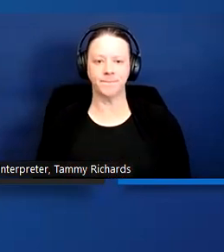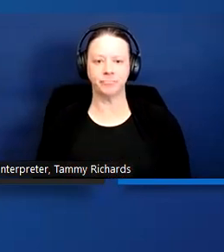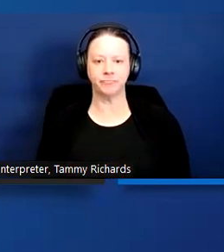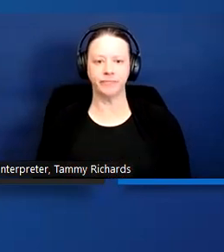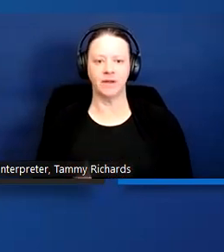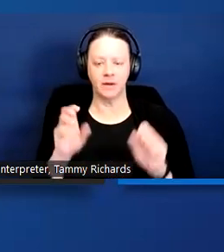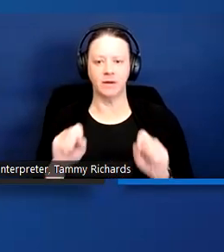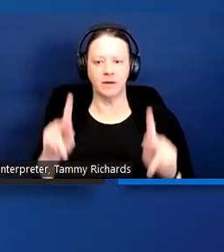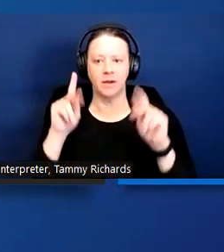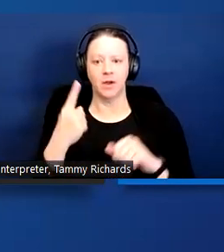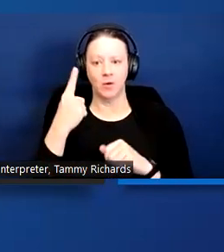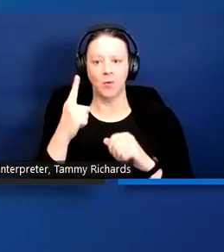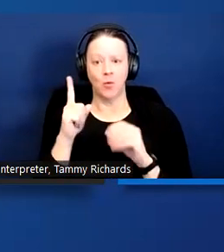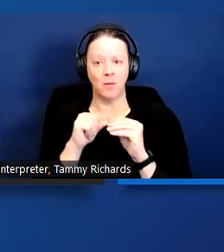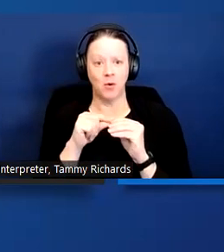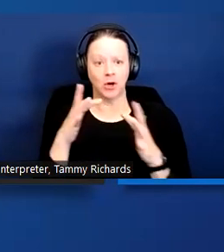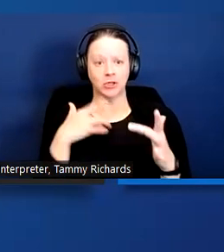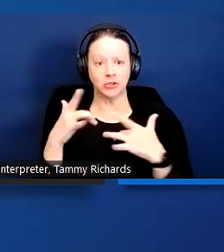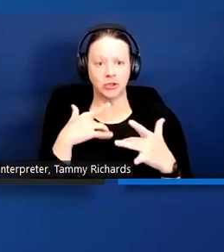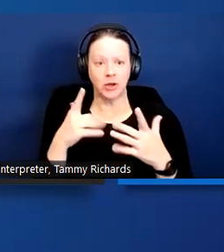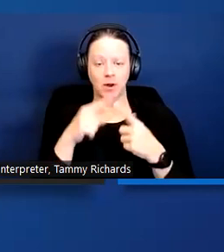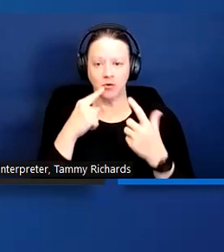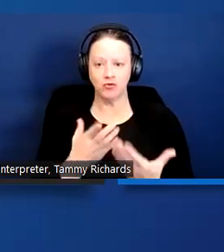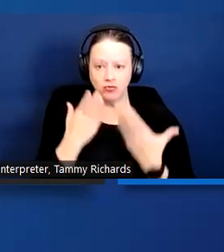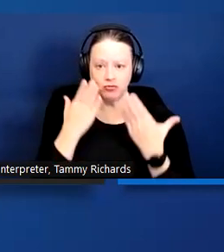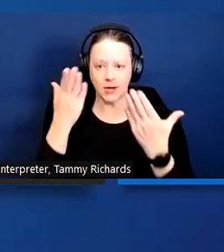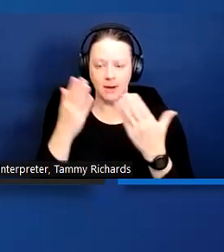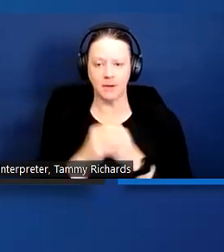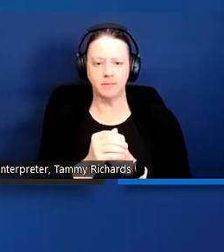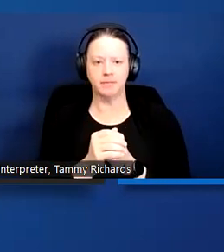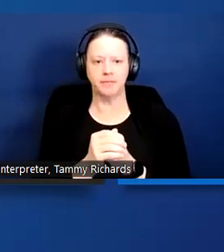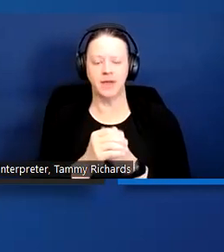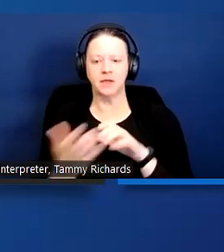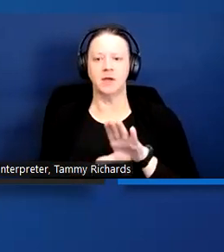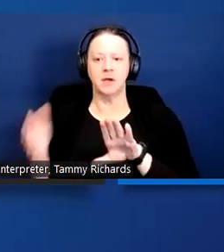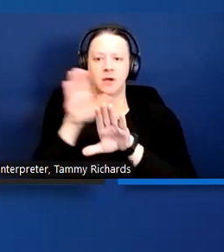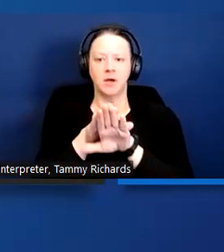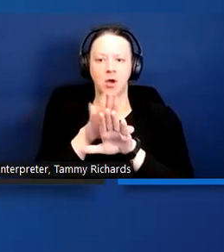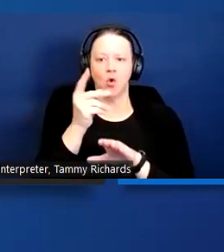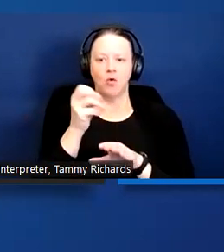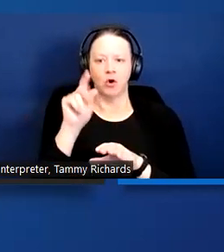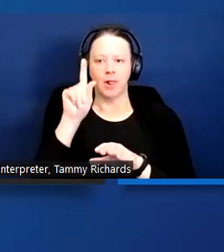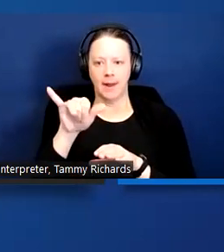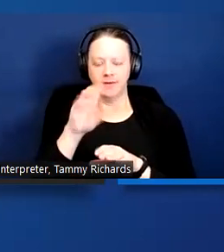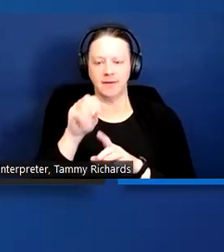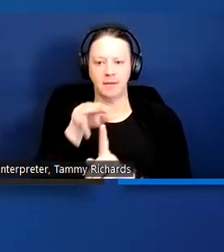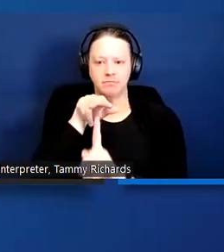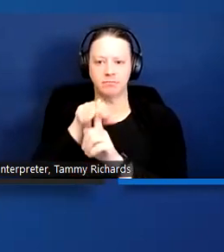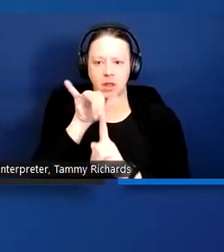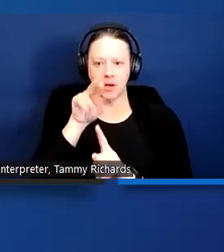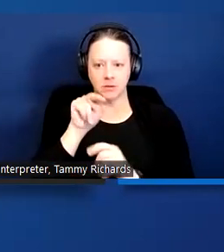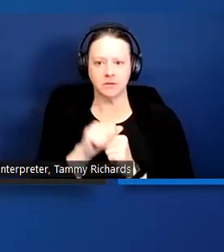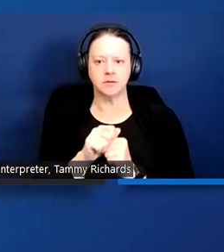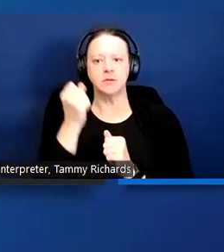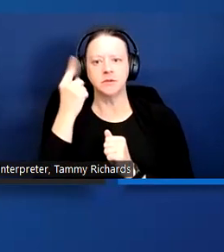All right, one final concern I want to bring up is overlays and plugins. I bring this up because it is something